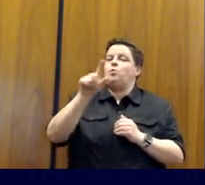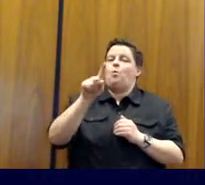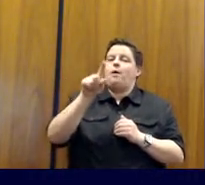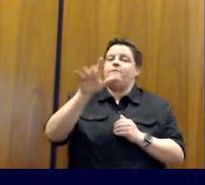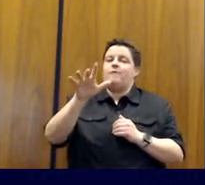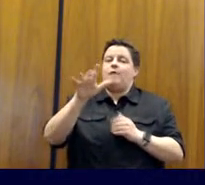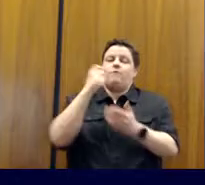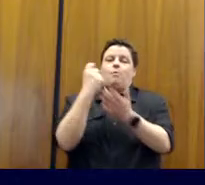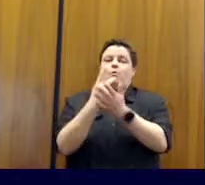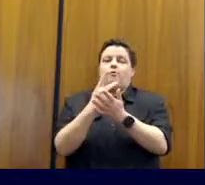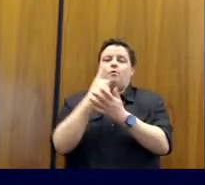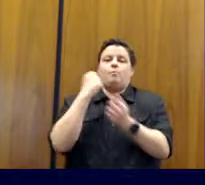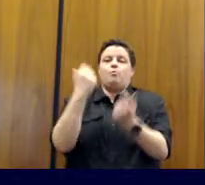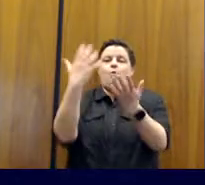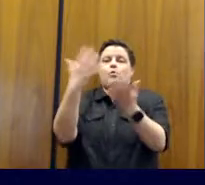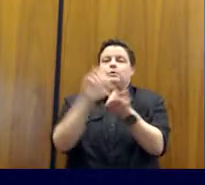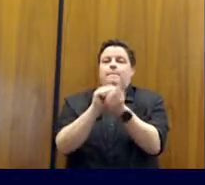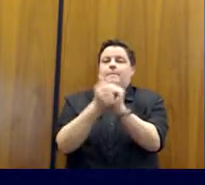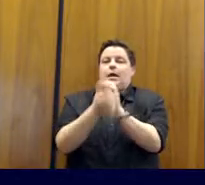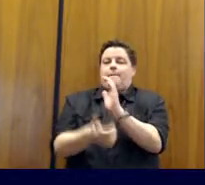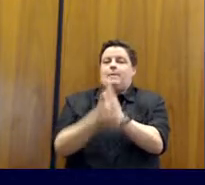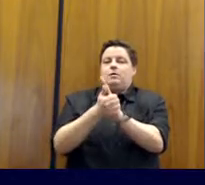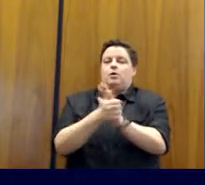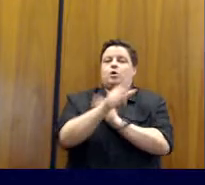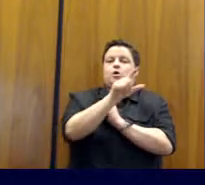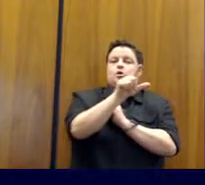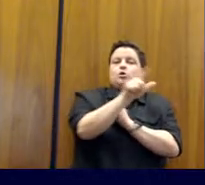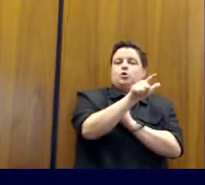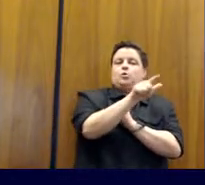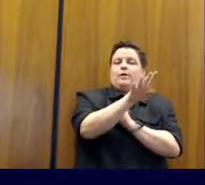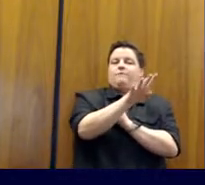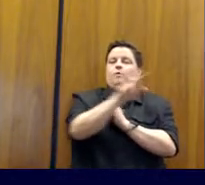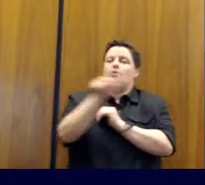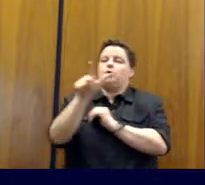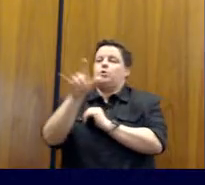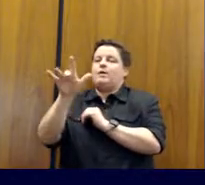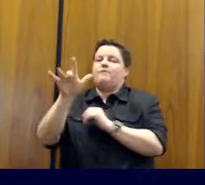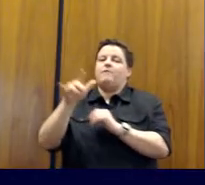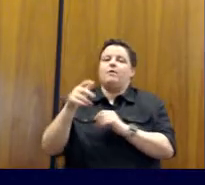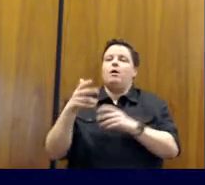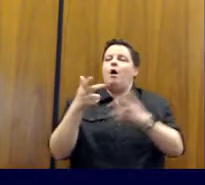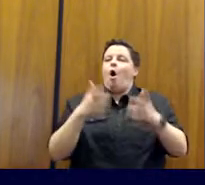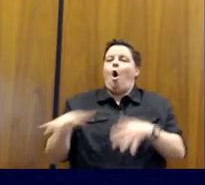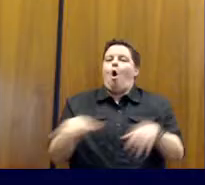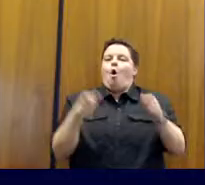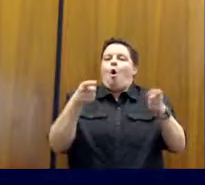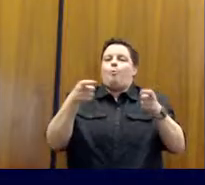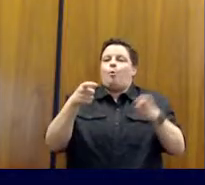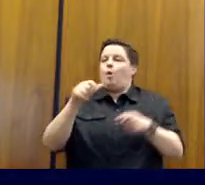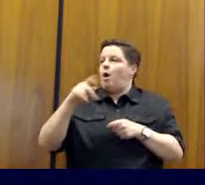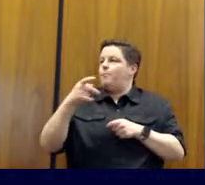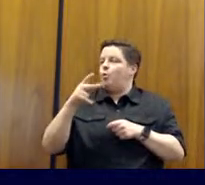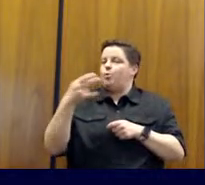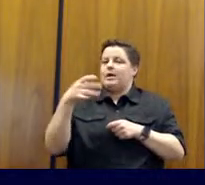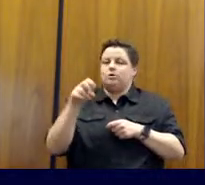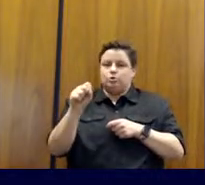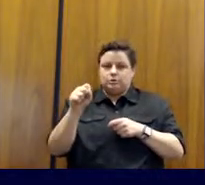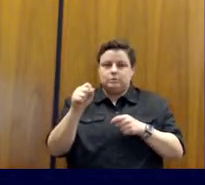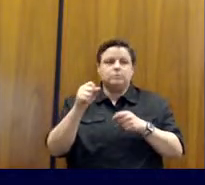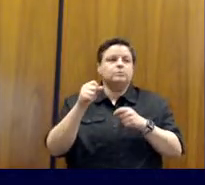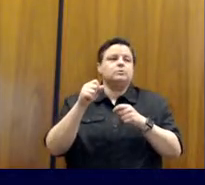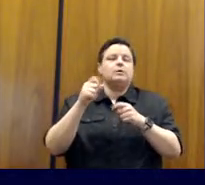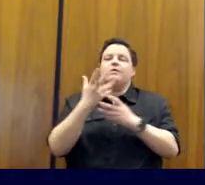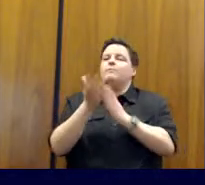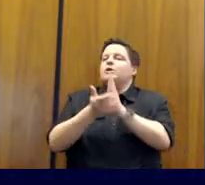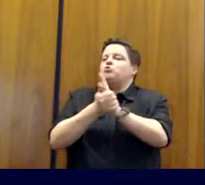25-1215, approval of a proposed amendment to the 24-25 appropriations resolution for various line items as described in the